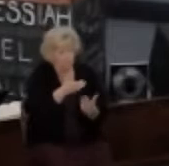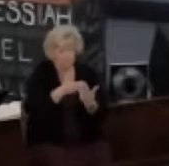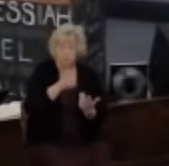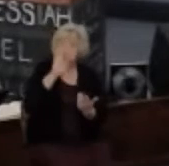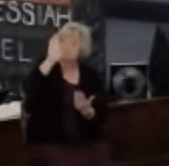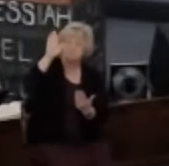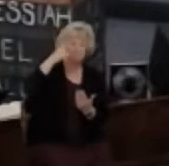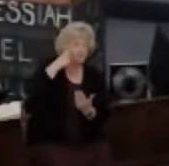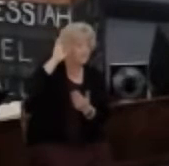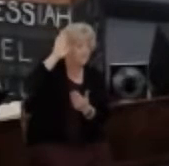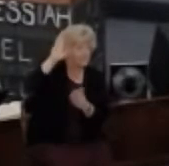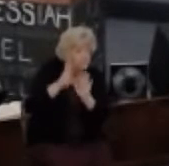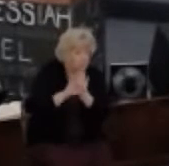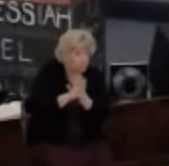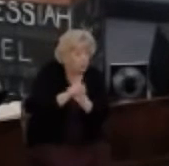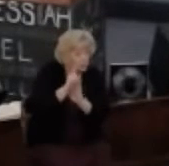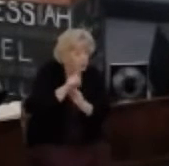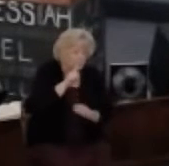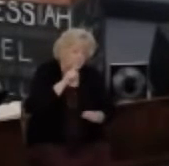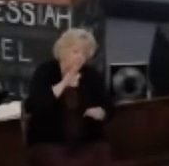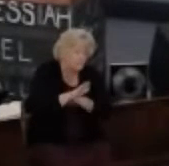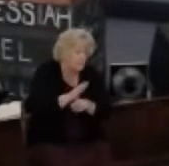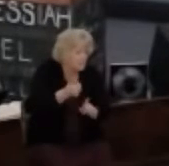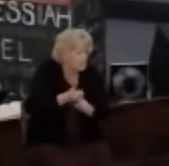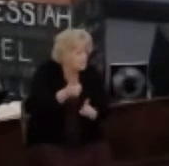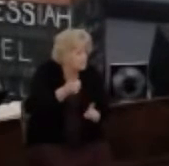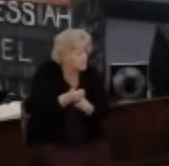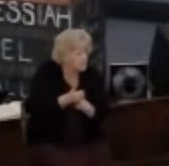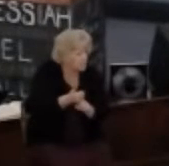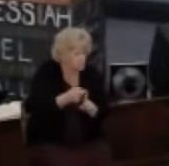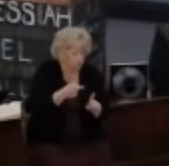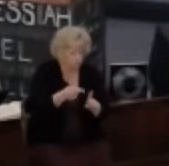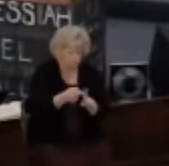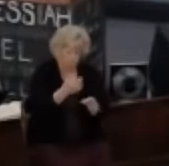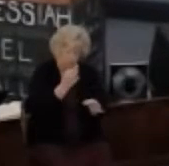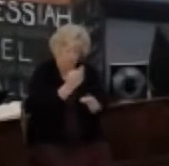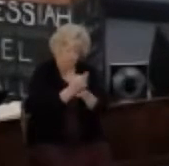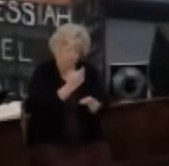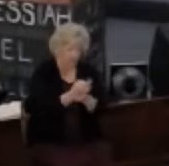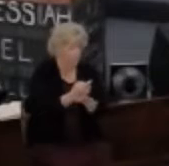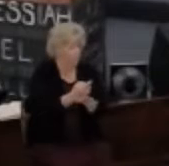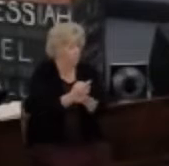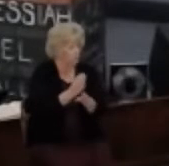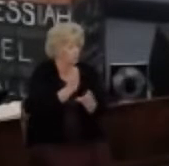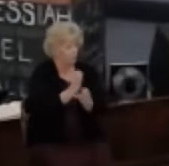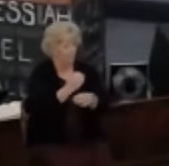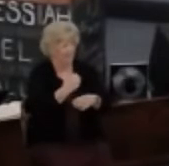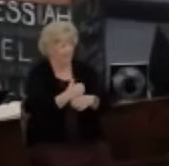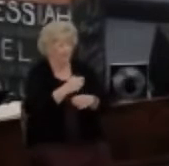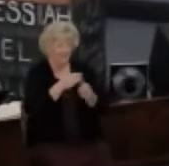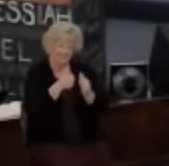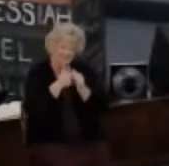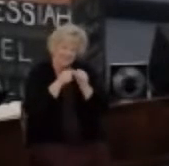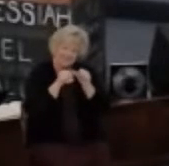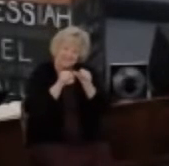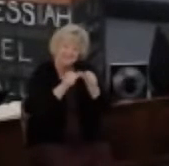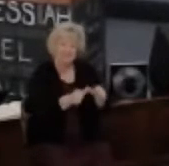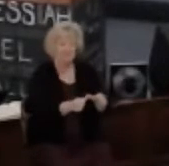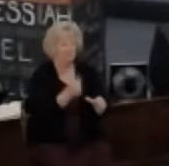will should commit themselves to their faithful Creator and continue to do good."